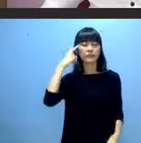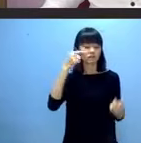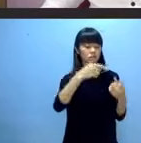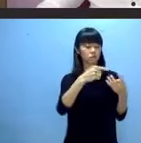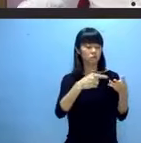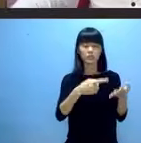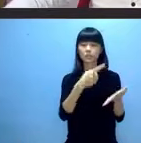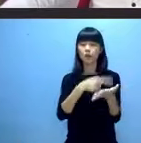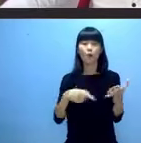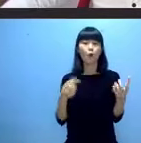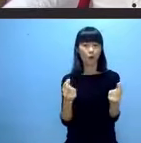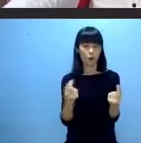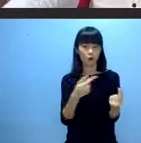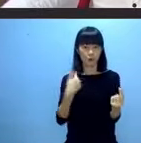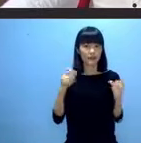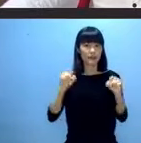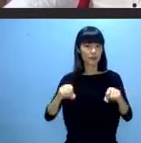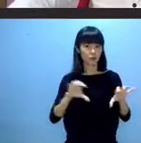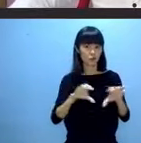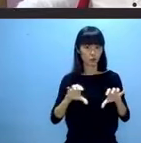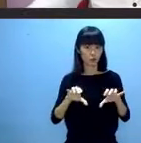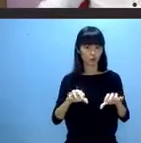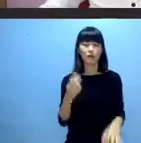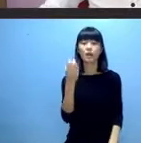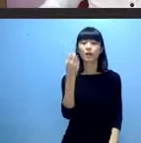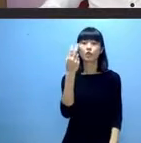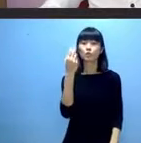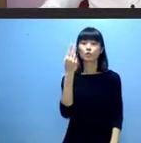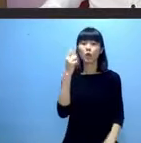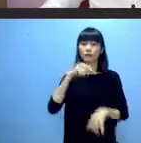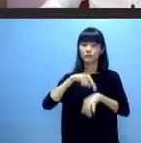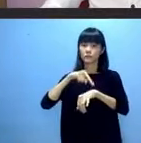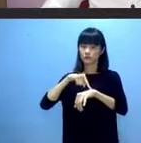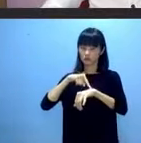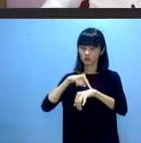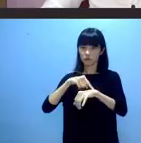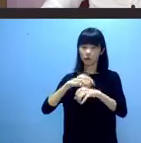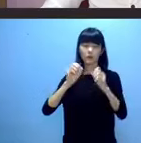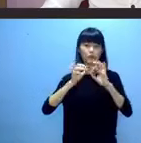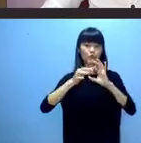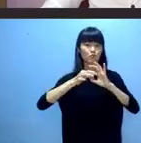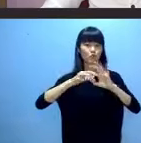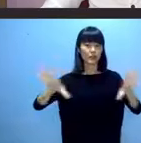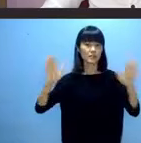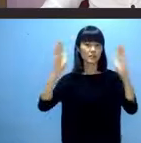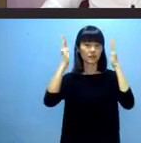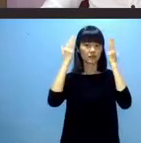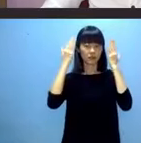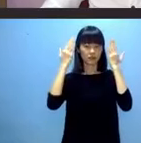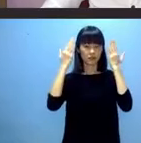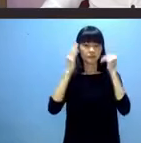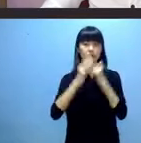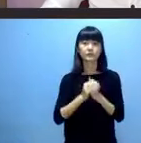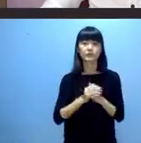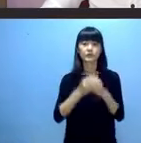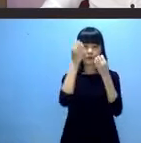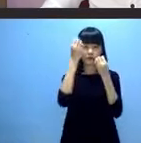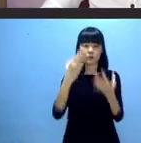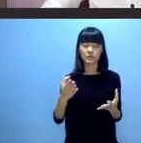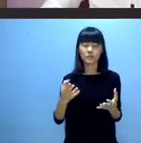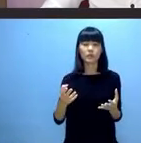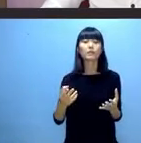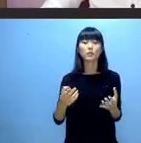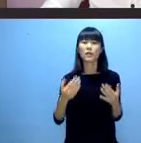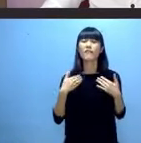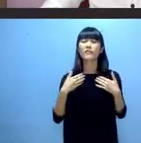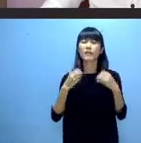o'clock, we released the details on our Facebook, received overwhelming response. And then after that, I got to